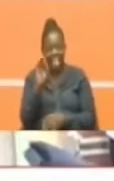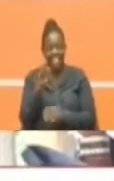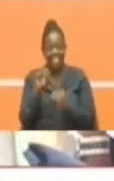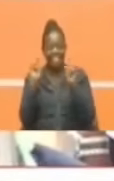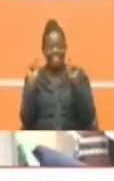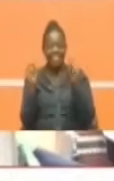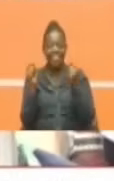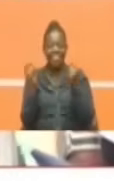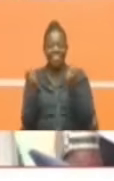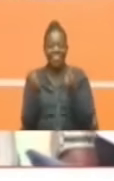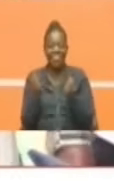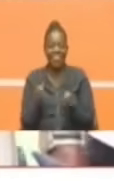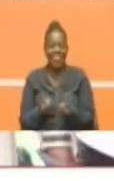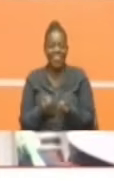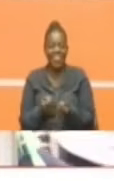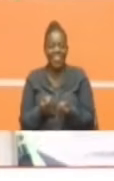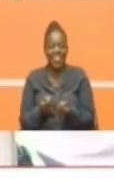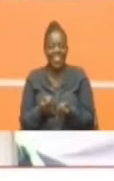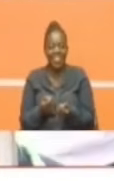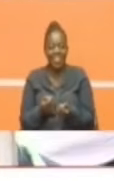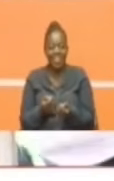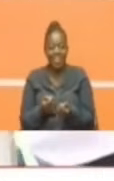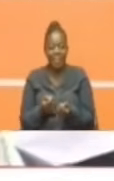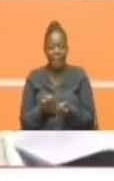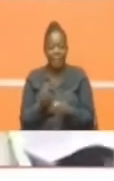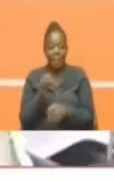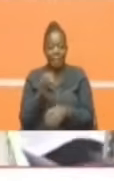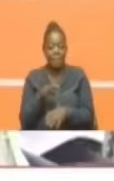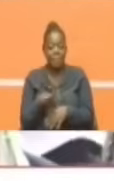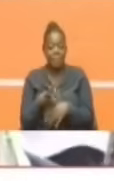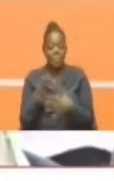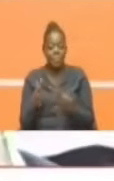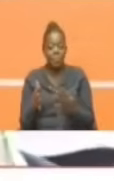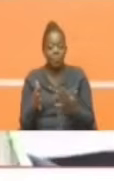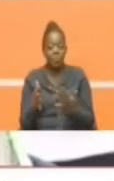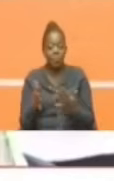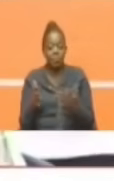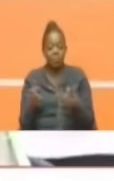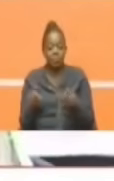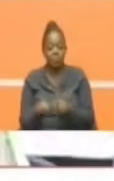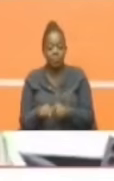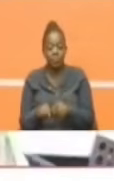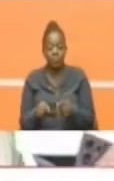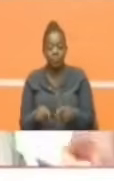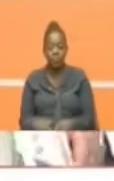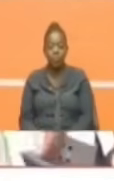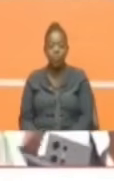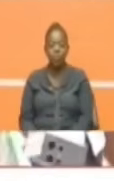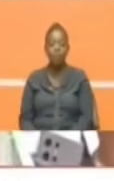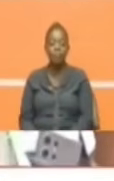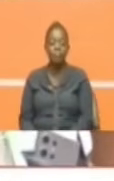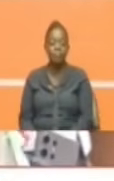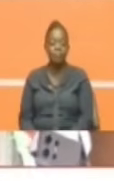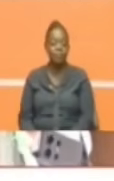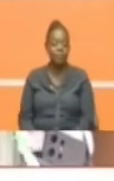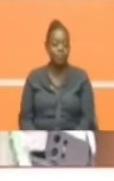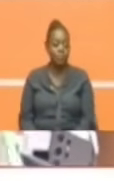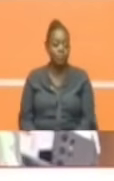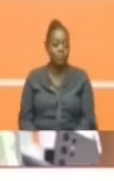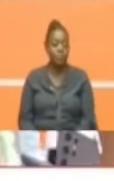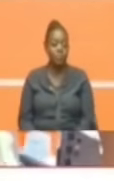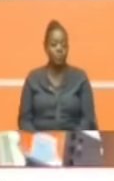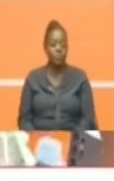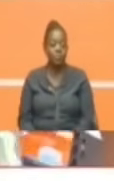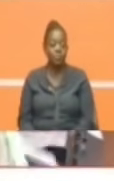campaign? There's been a lot of crisis, floods, climate disasters, and